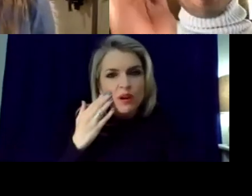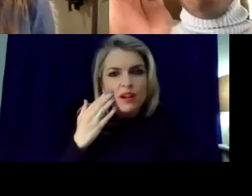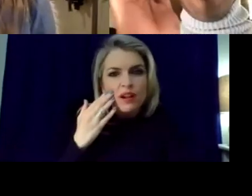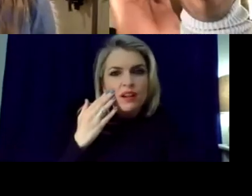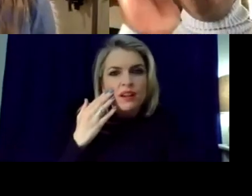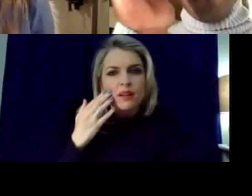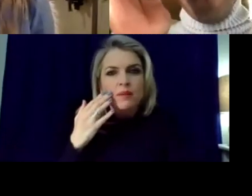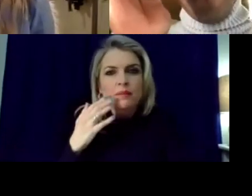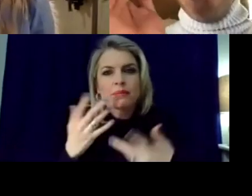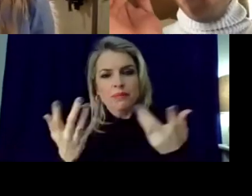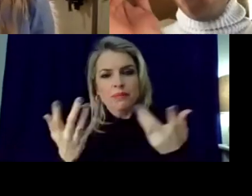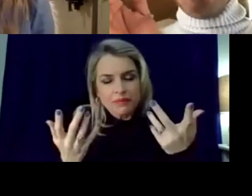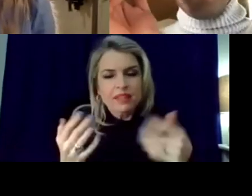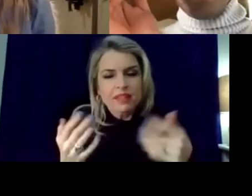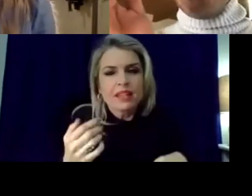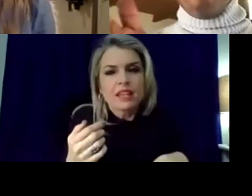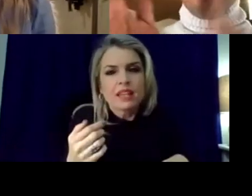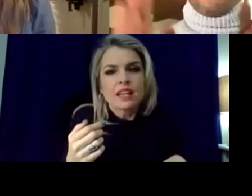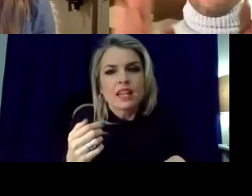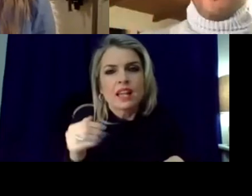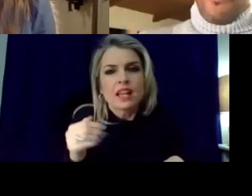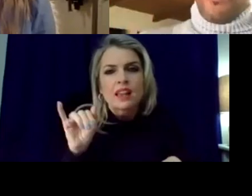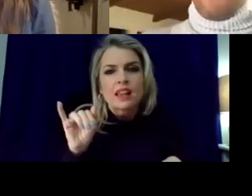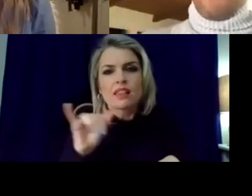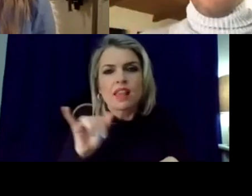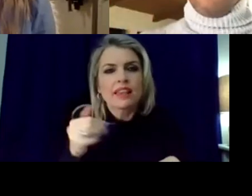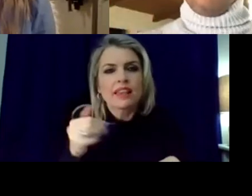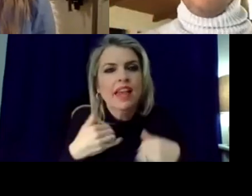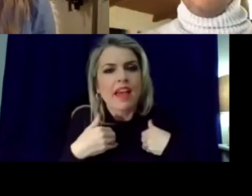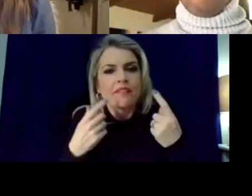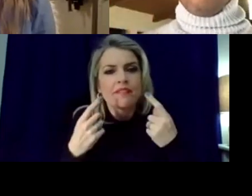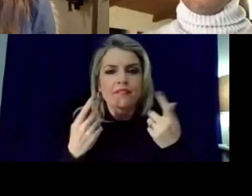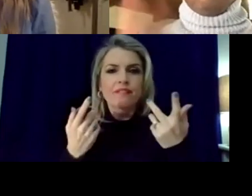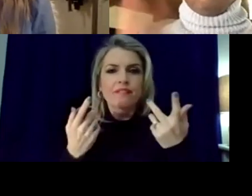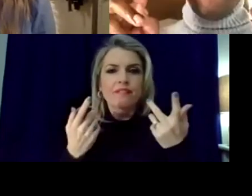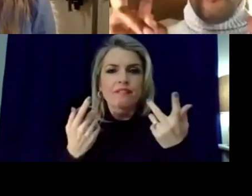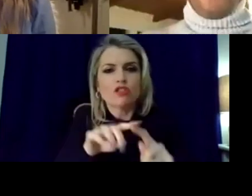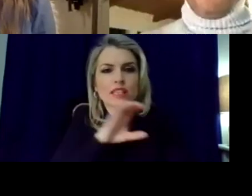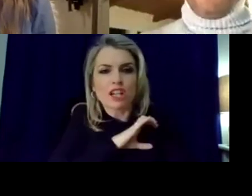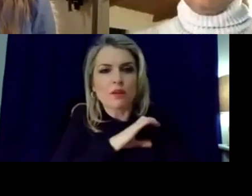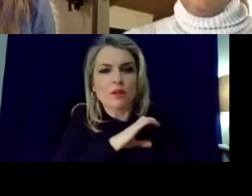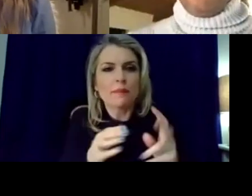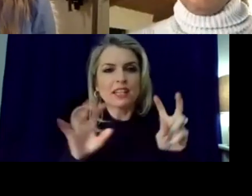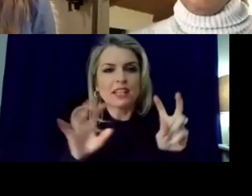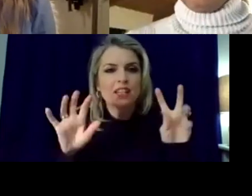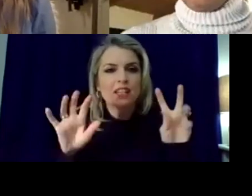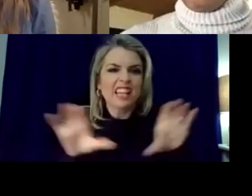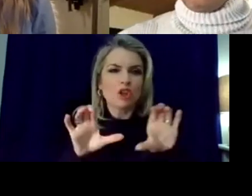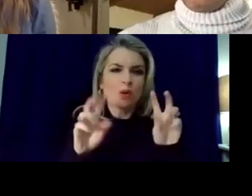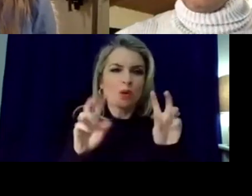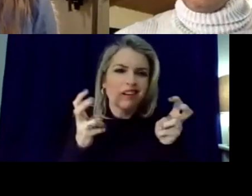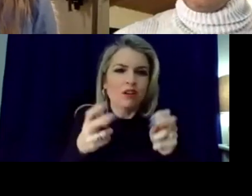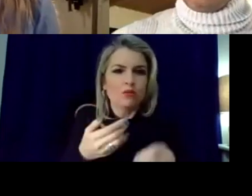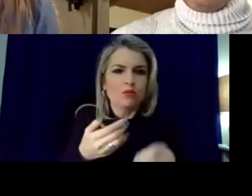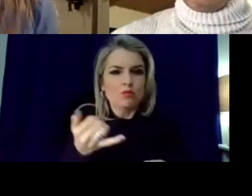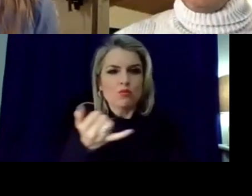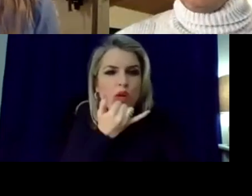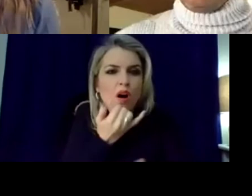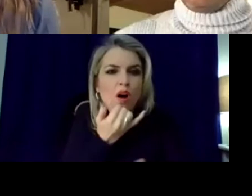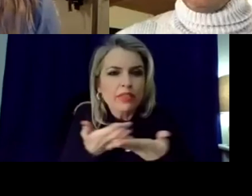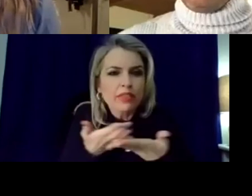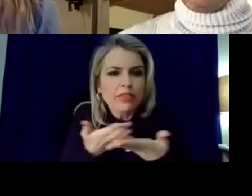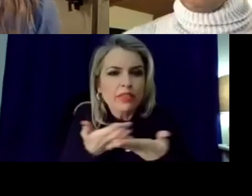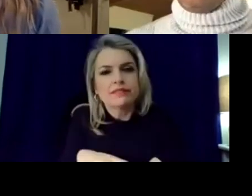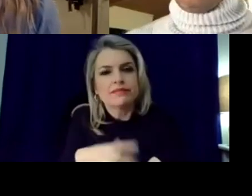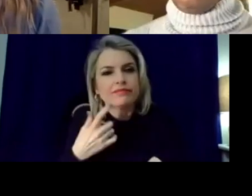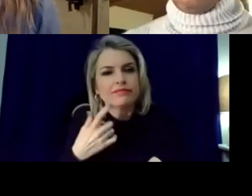exact right reason, or, you know, having conflicting reasons for doing the wrong thing. Yeah, I agree